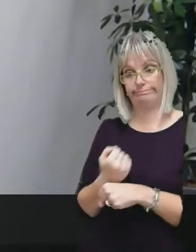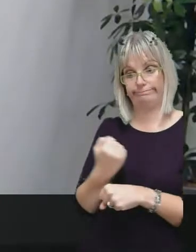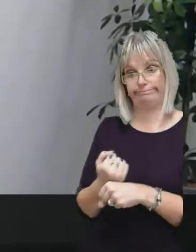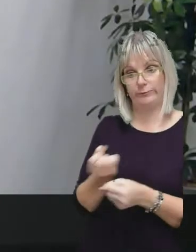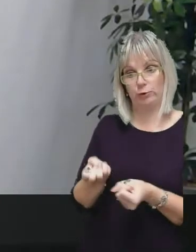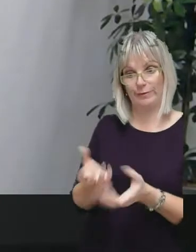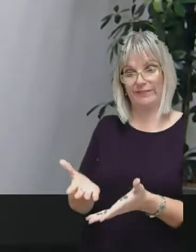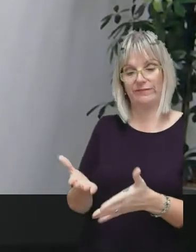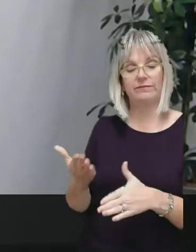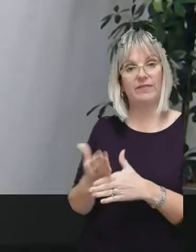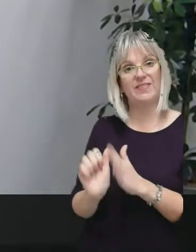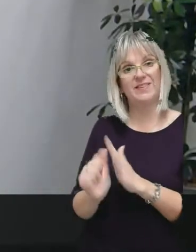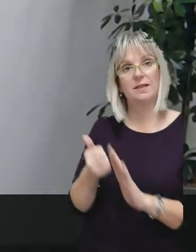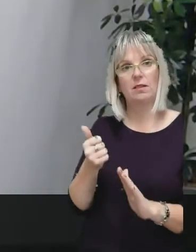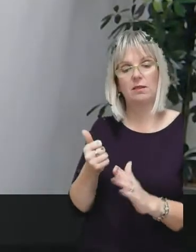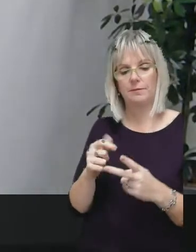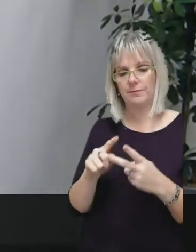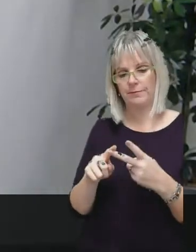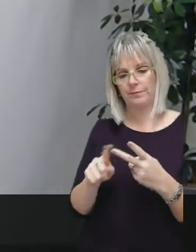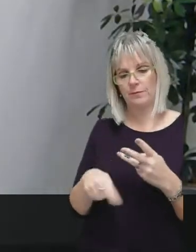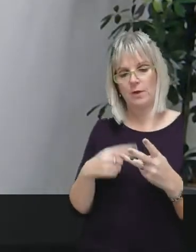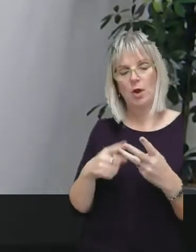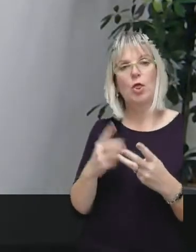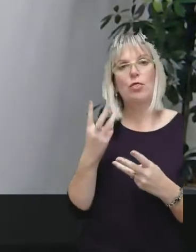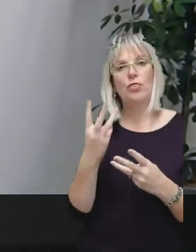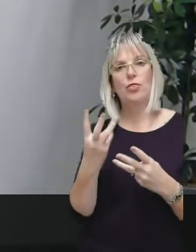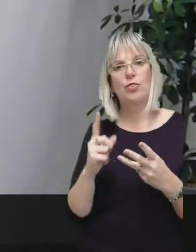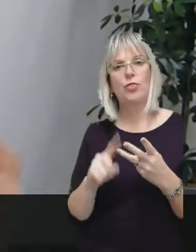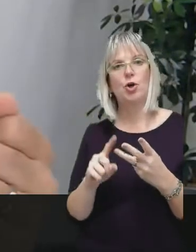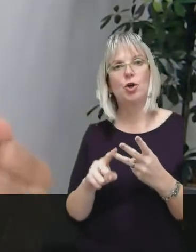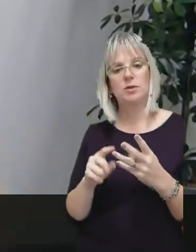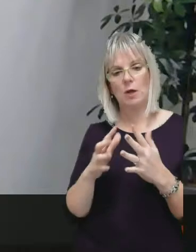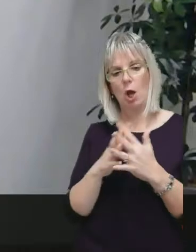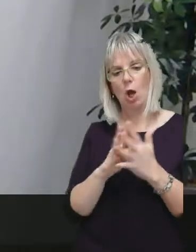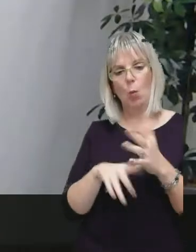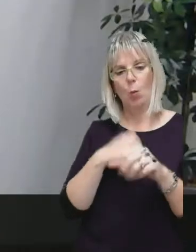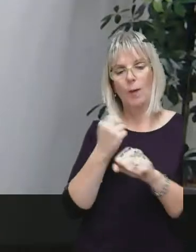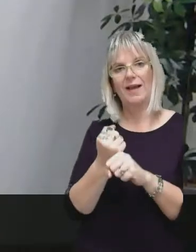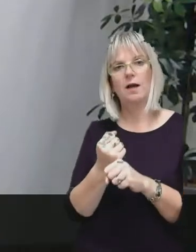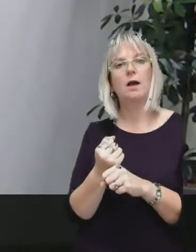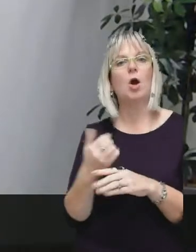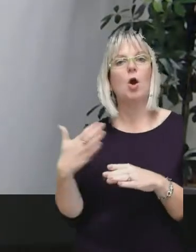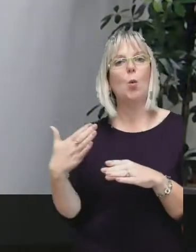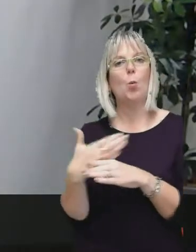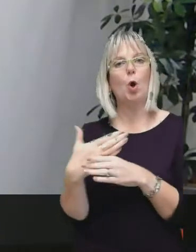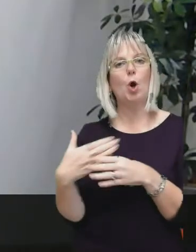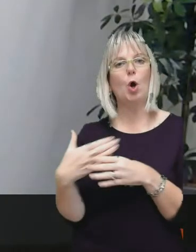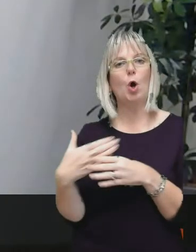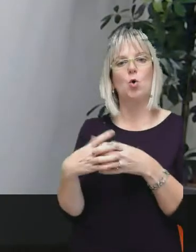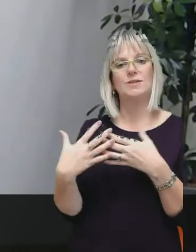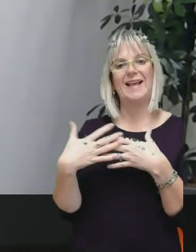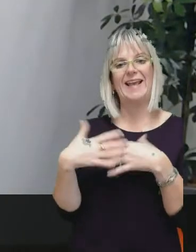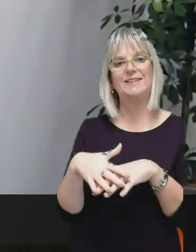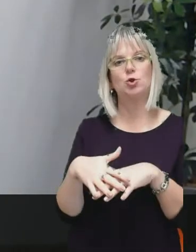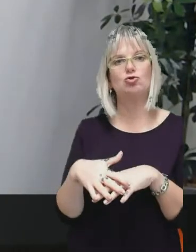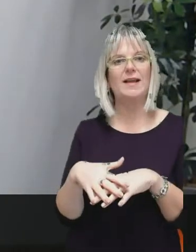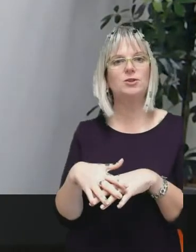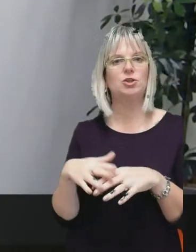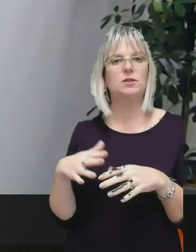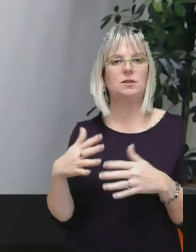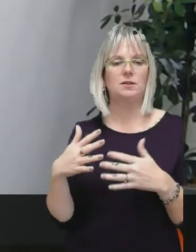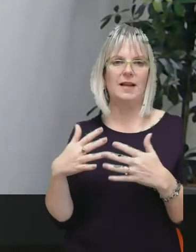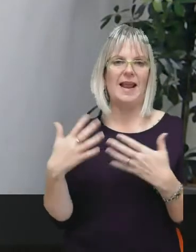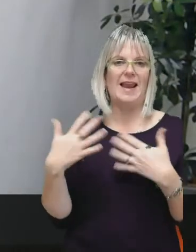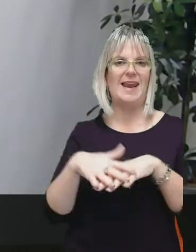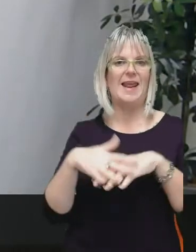area is what's called WIN, and it's the Workforce Integration Network. One of my big concerns is what I saw in the 1980s with my